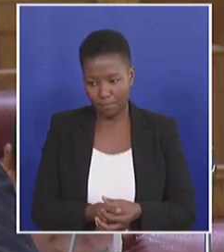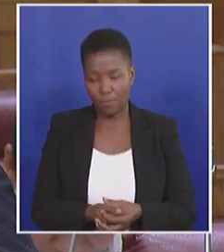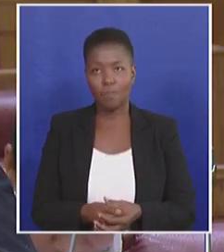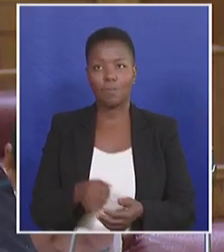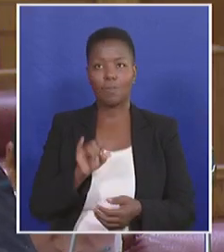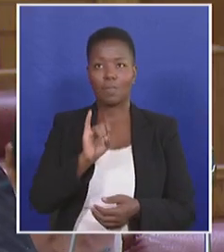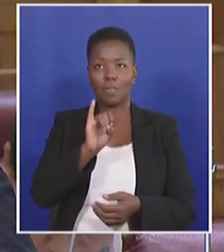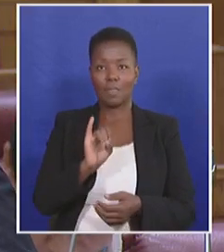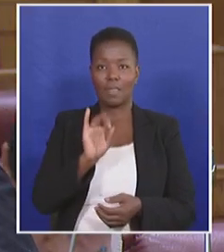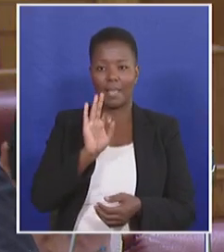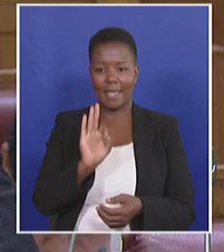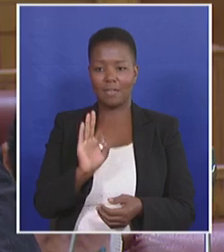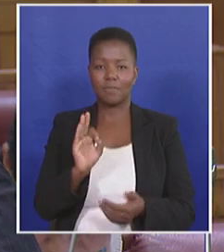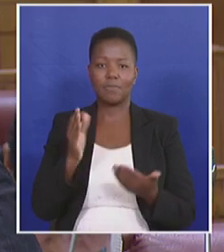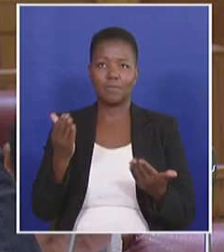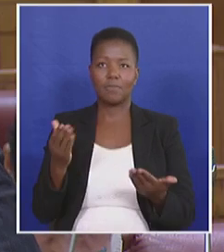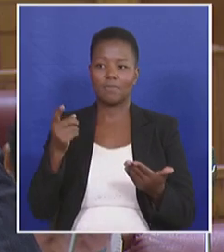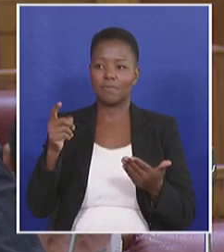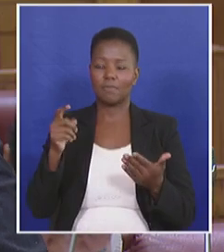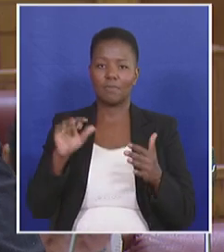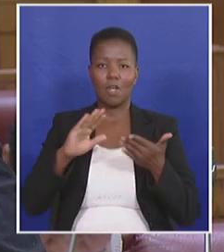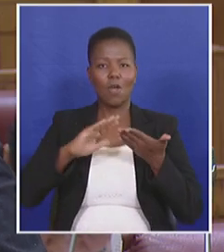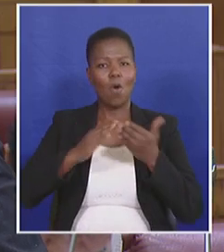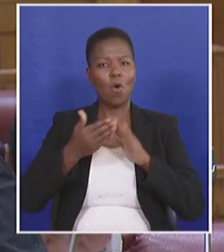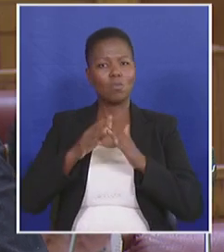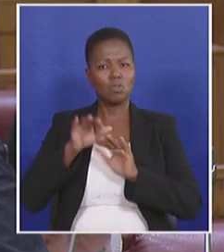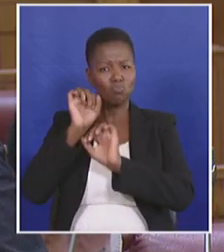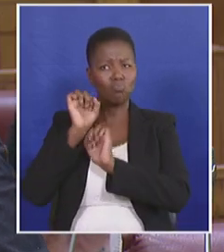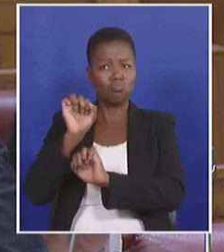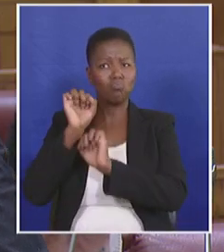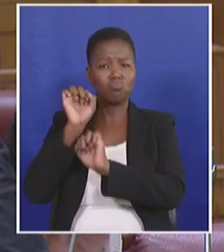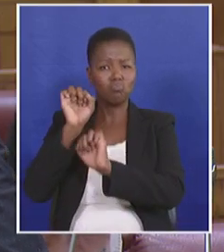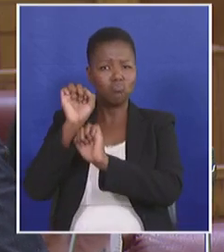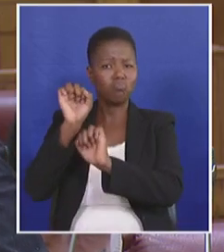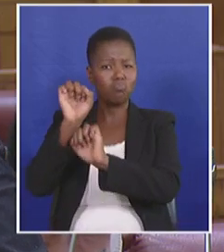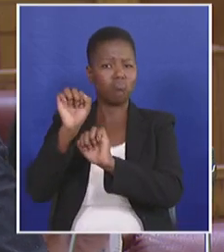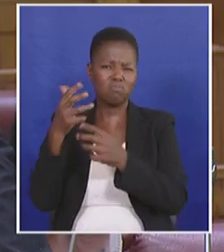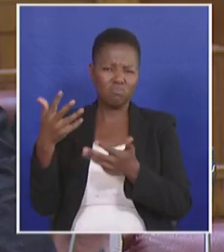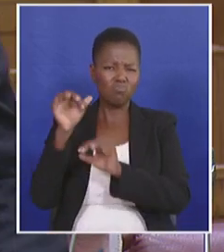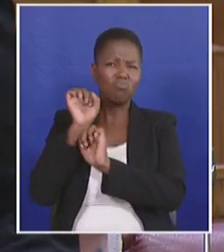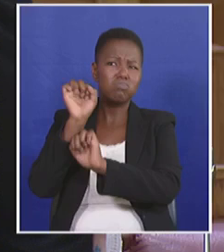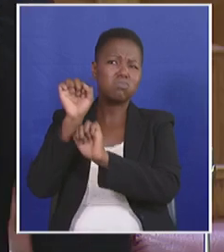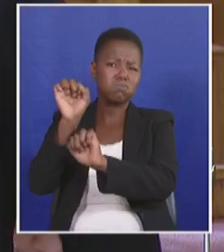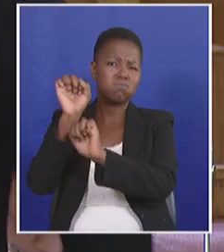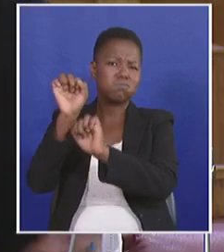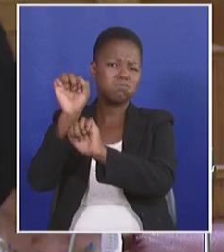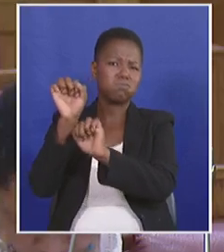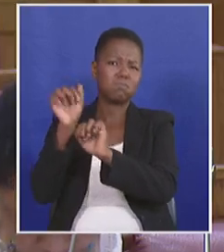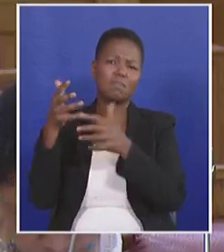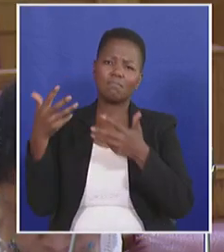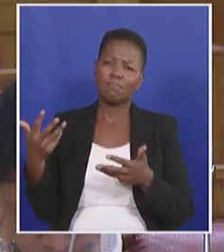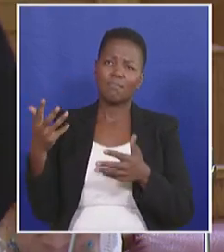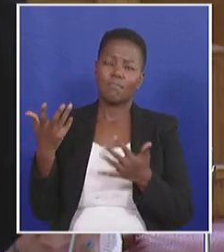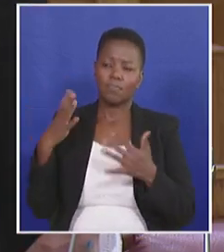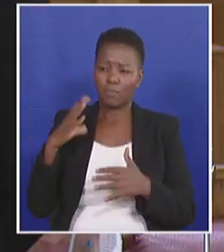to deal with a public protest, for just a specific example, the question arises,